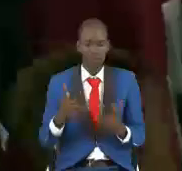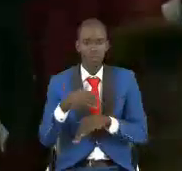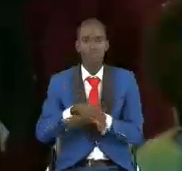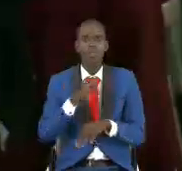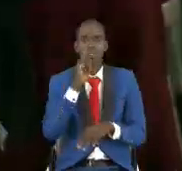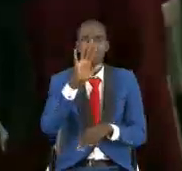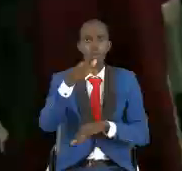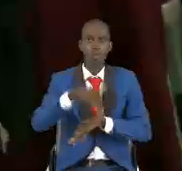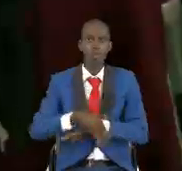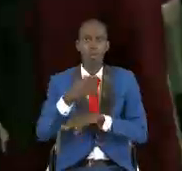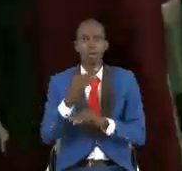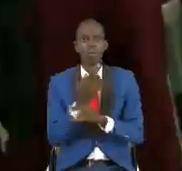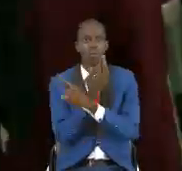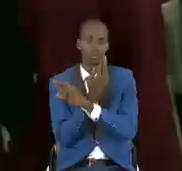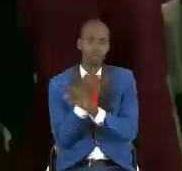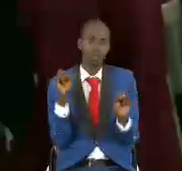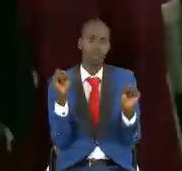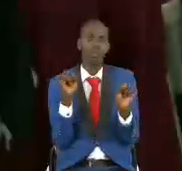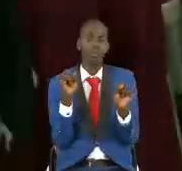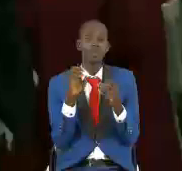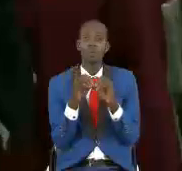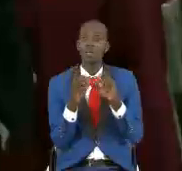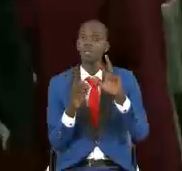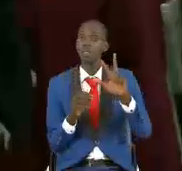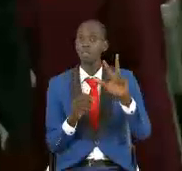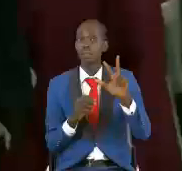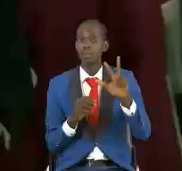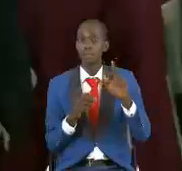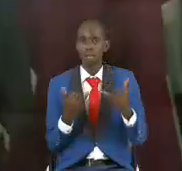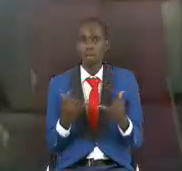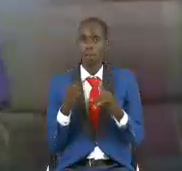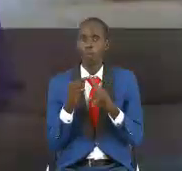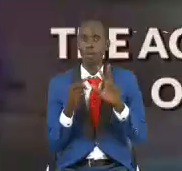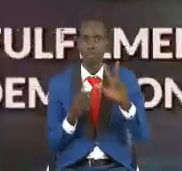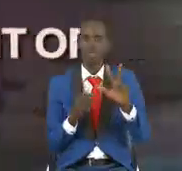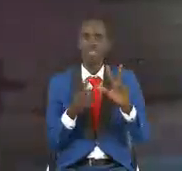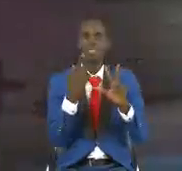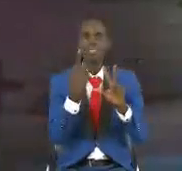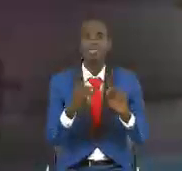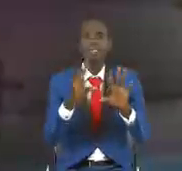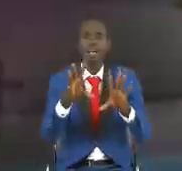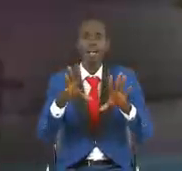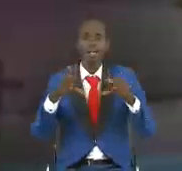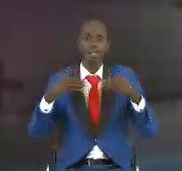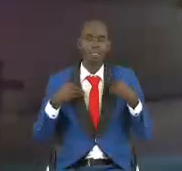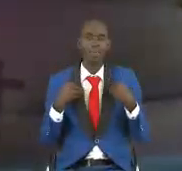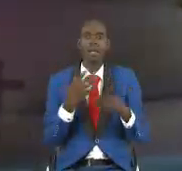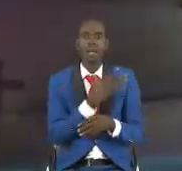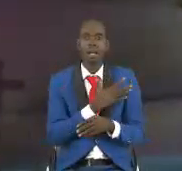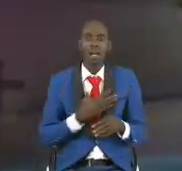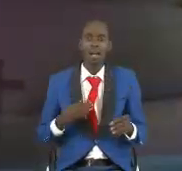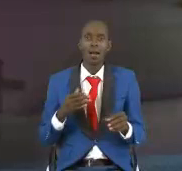Yes. We come to number three now. Number three, the acceptance and fulfillment of